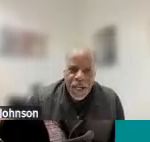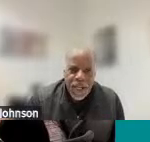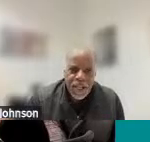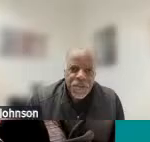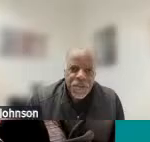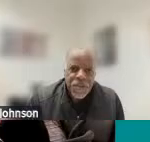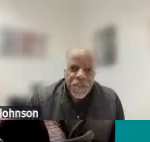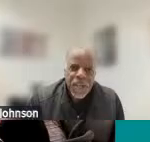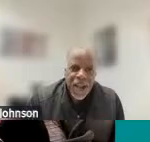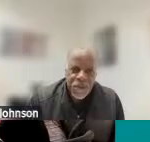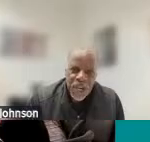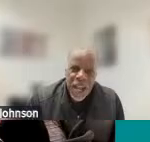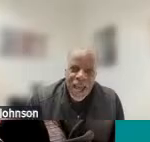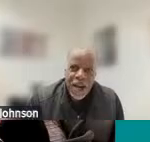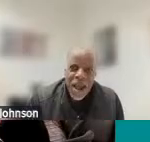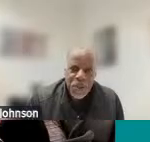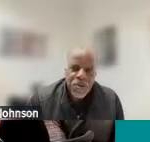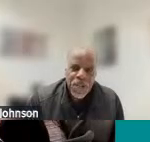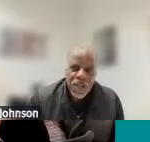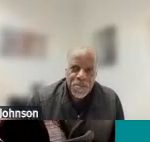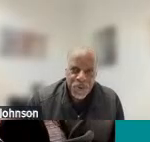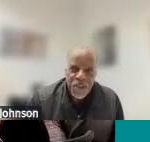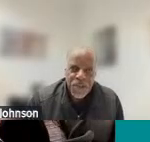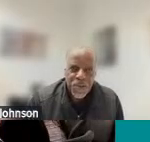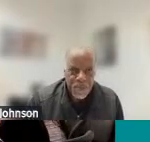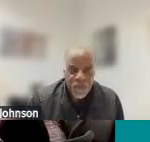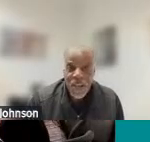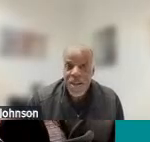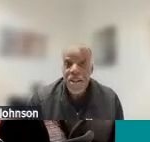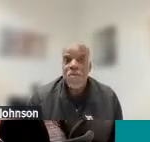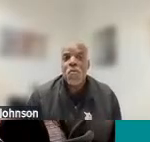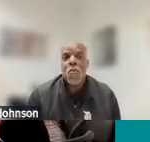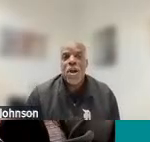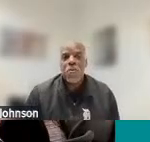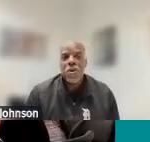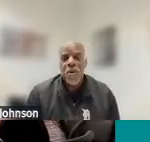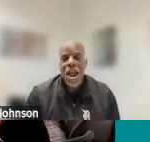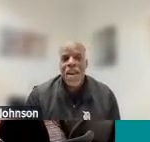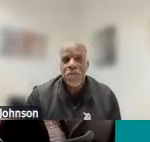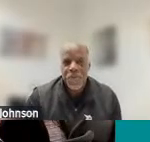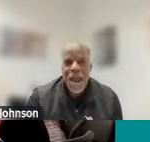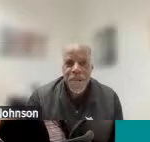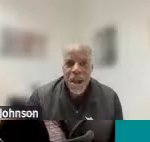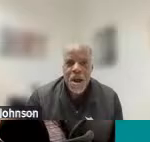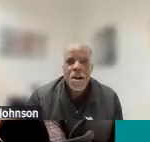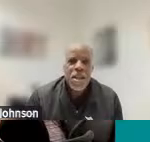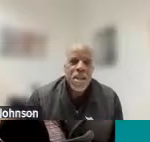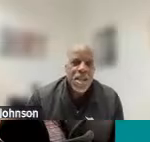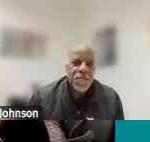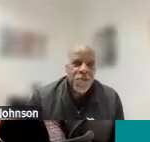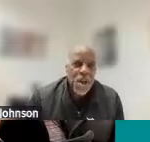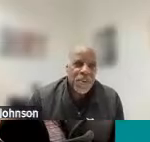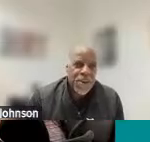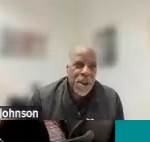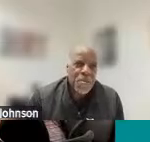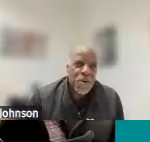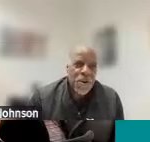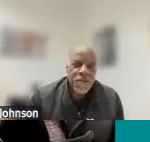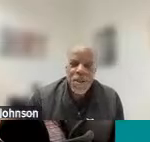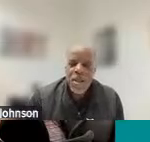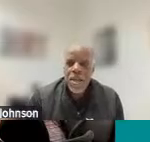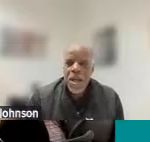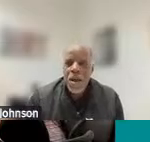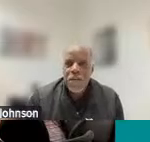national audience, and we had an opportunity to present where we were at with IBR in front of a